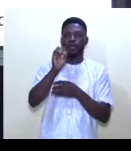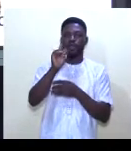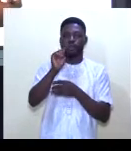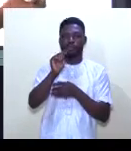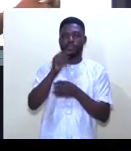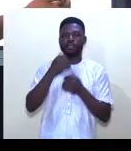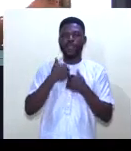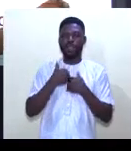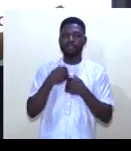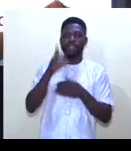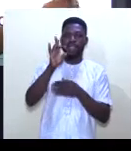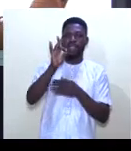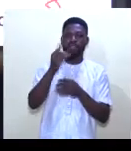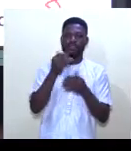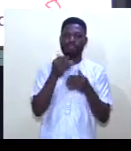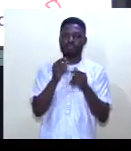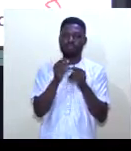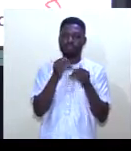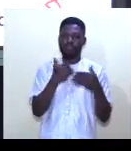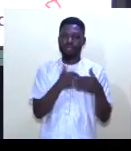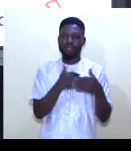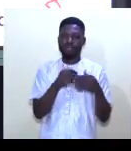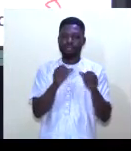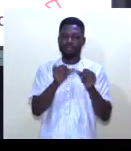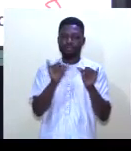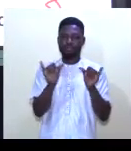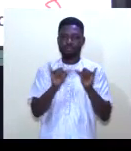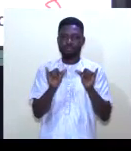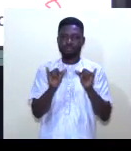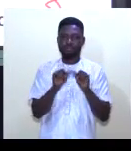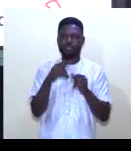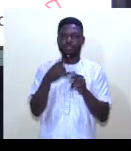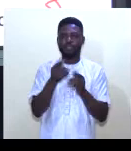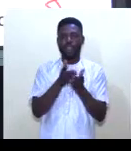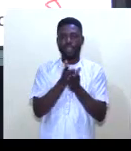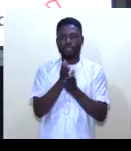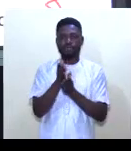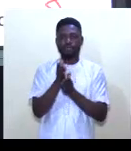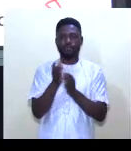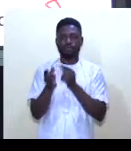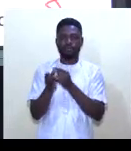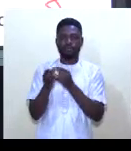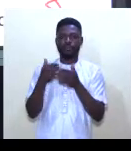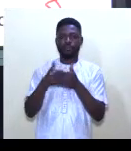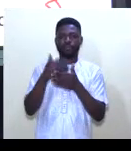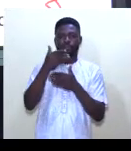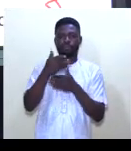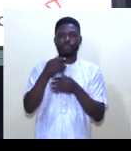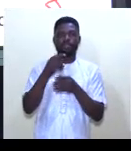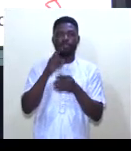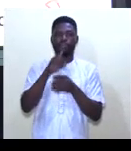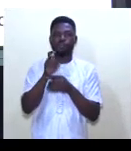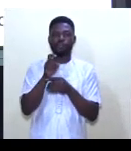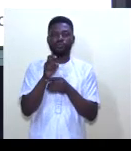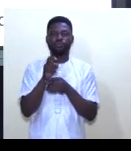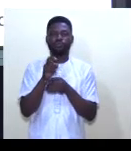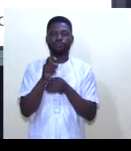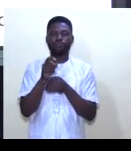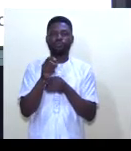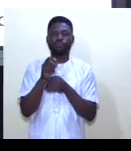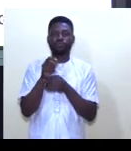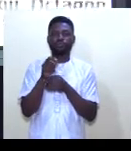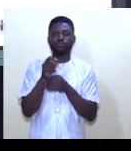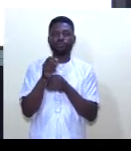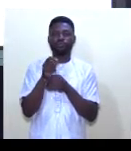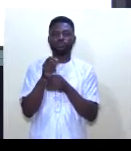sides, and an octagon has 8 sides. So this arrangement is the correct one. Let's just see what the next question is